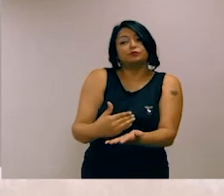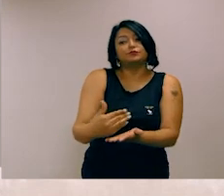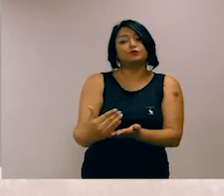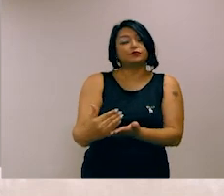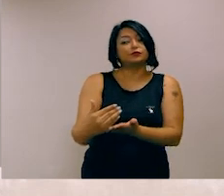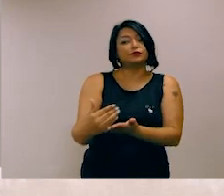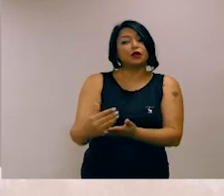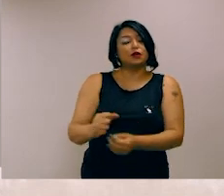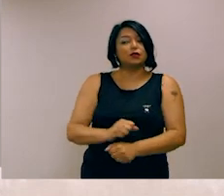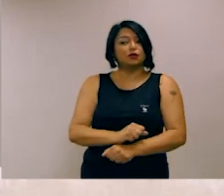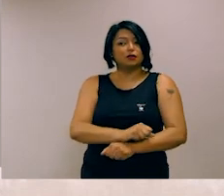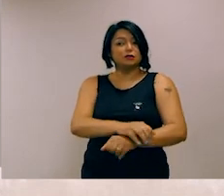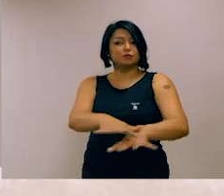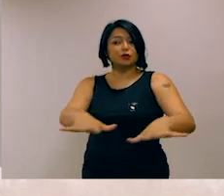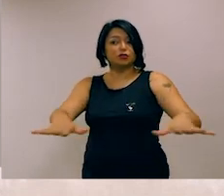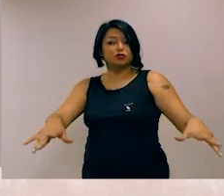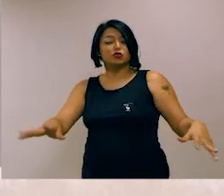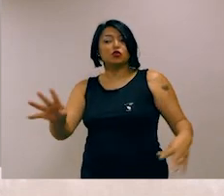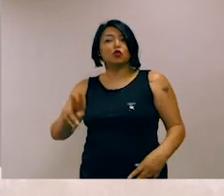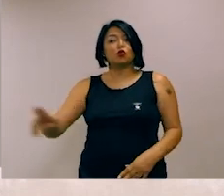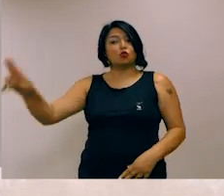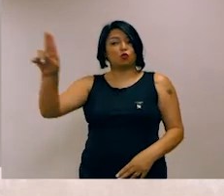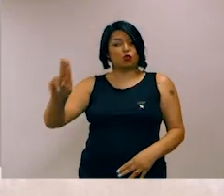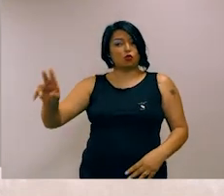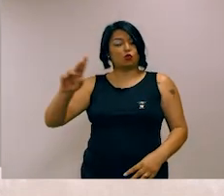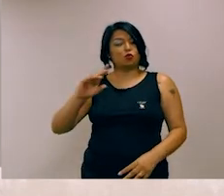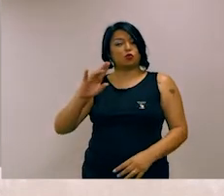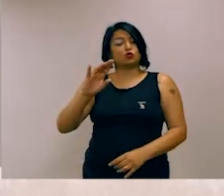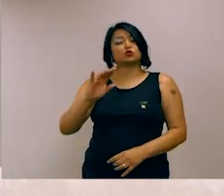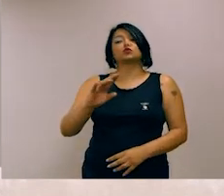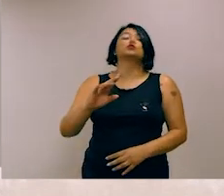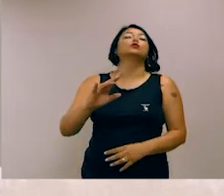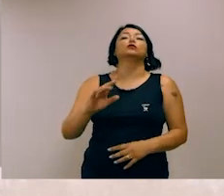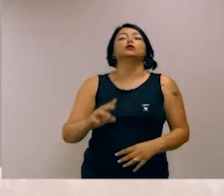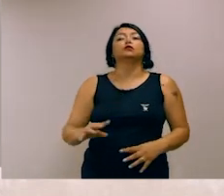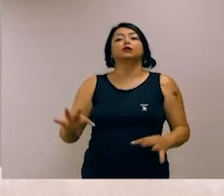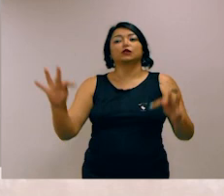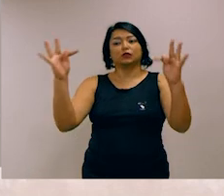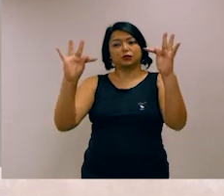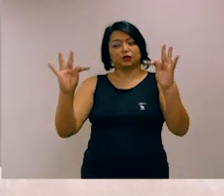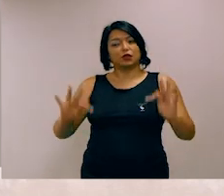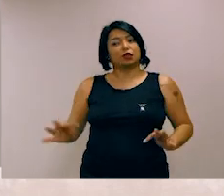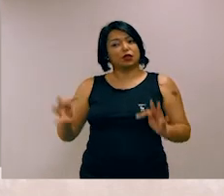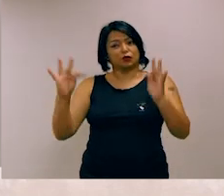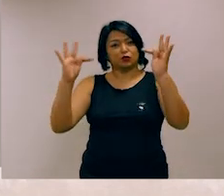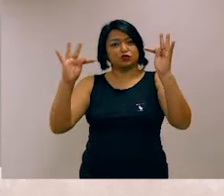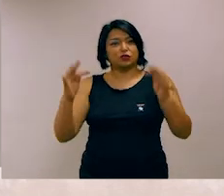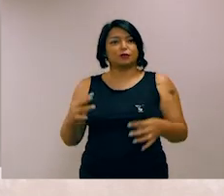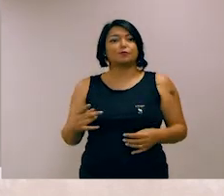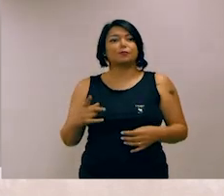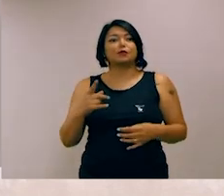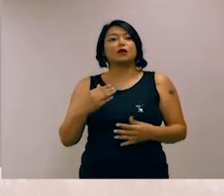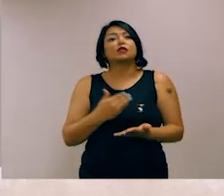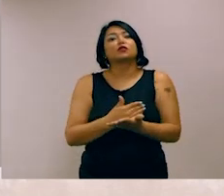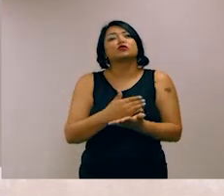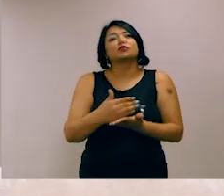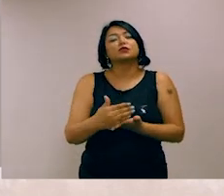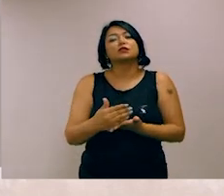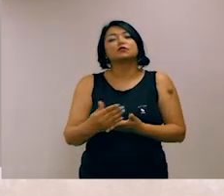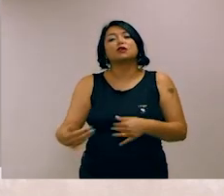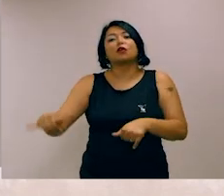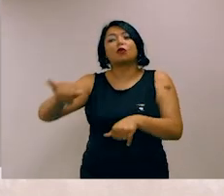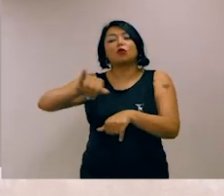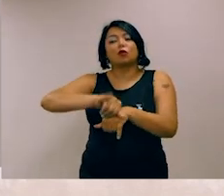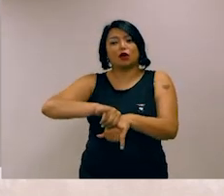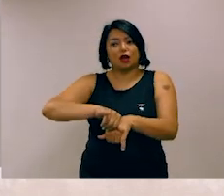From this, we started to expand the use of the tool. Instead of having only the estimated depth of